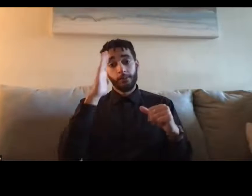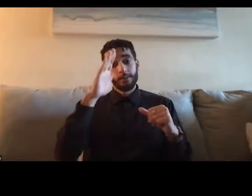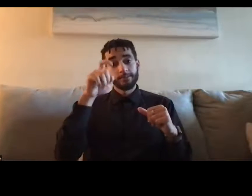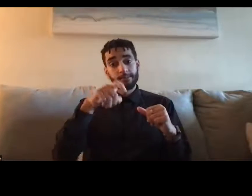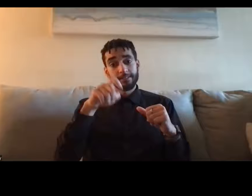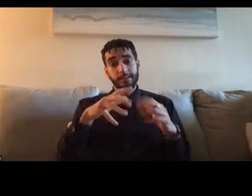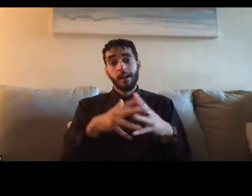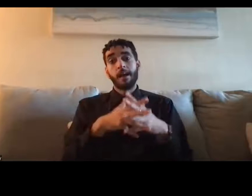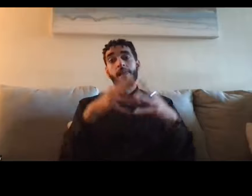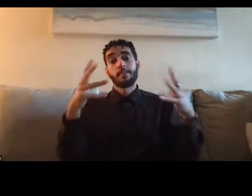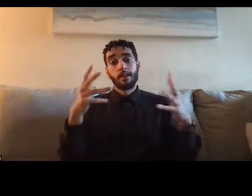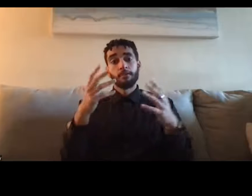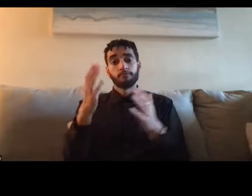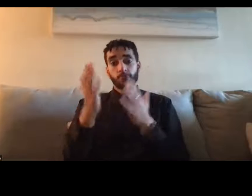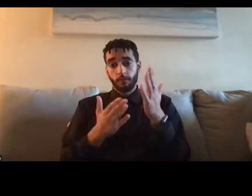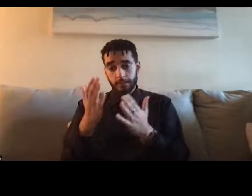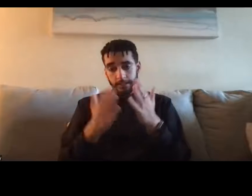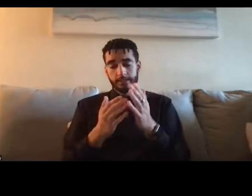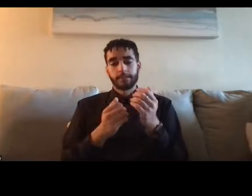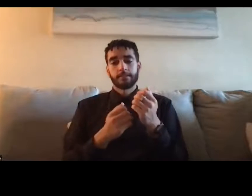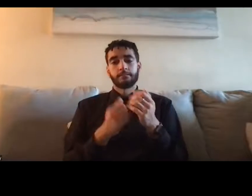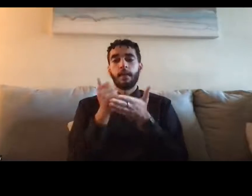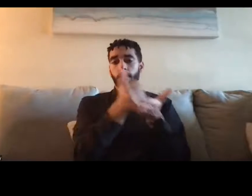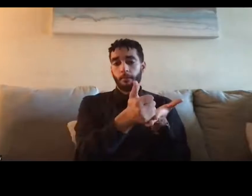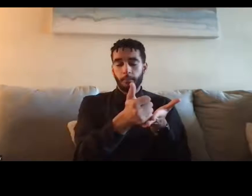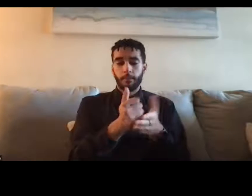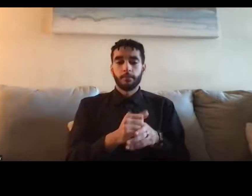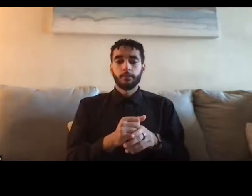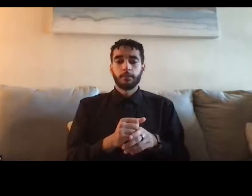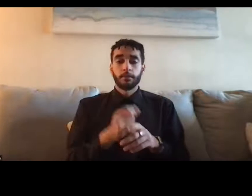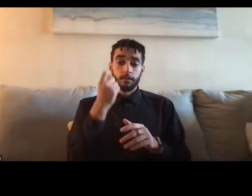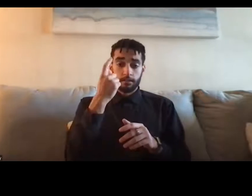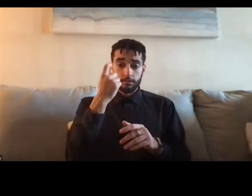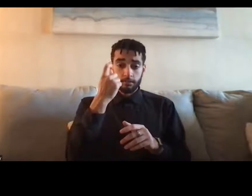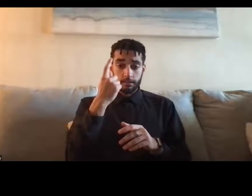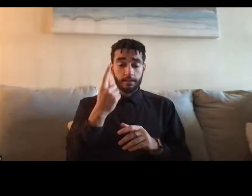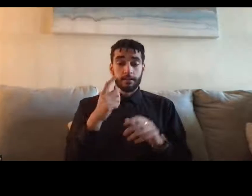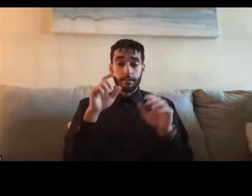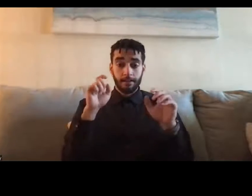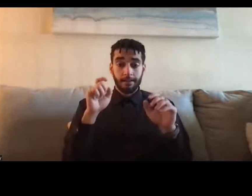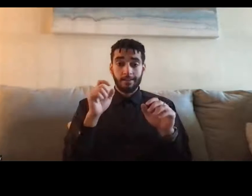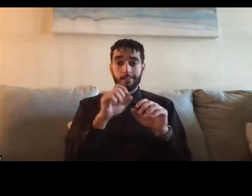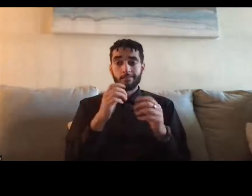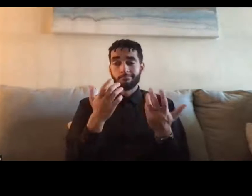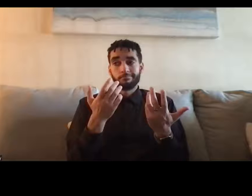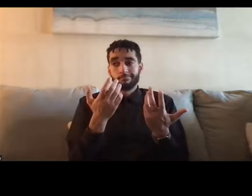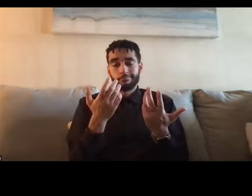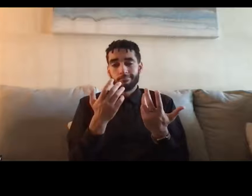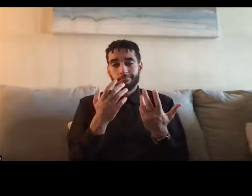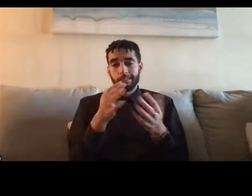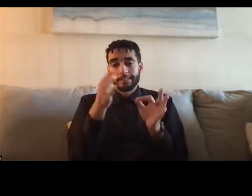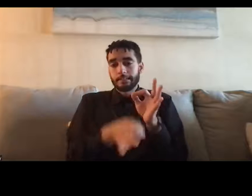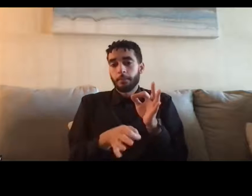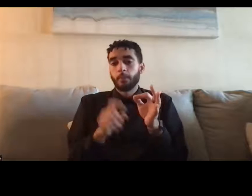lot of services. So obviously, to some degree, there's no getting away from. We just need more money to flow